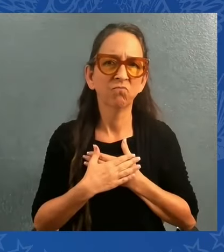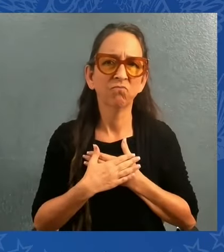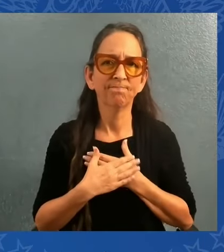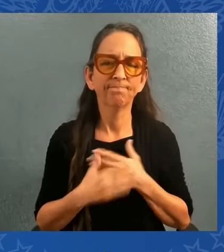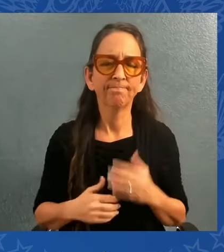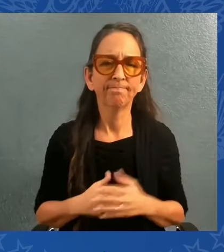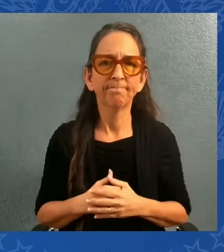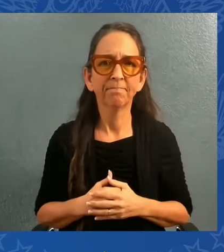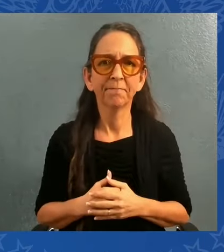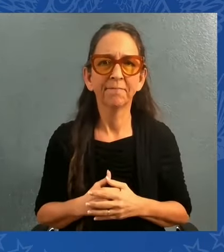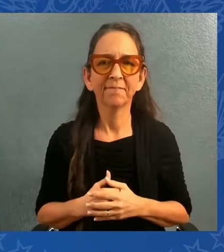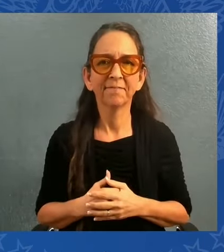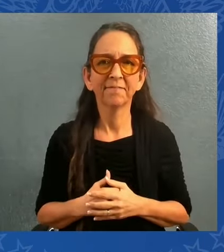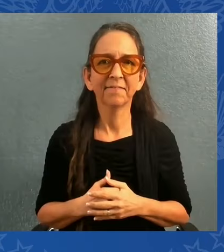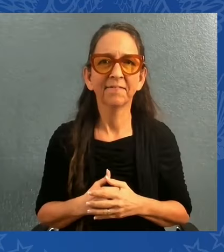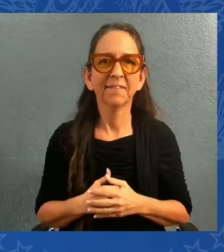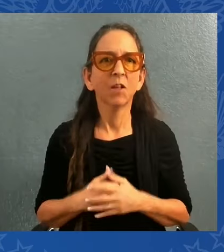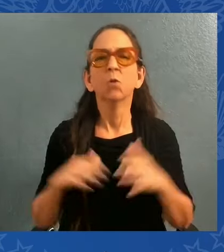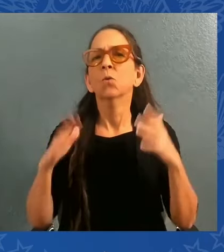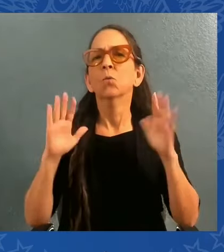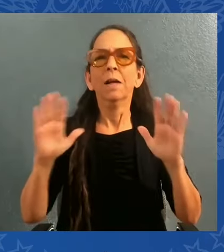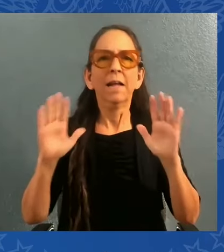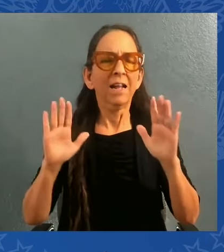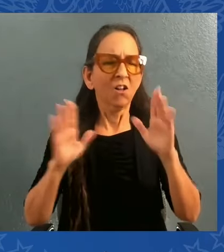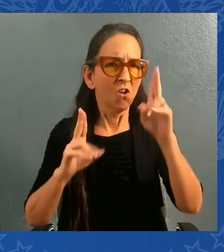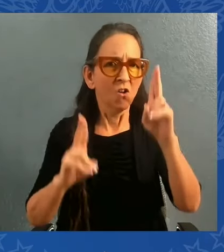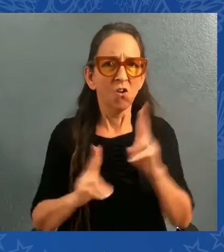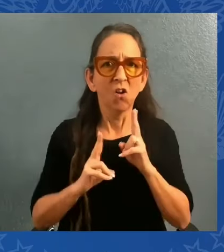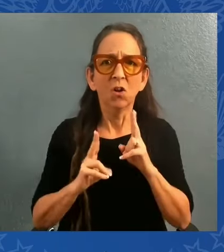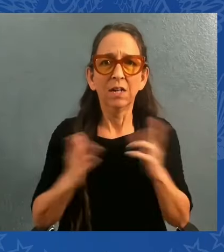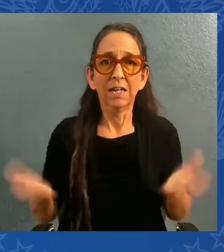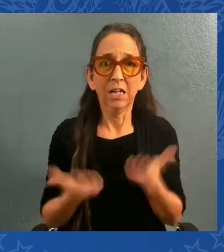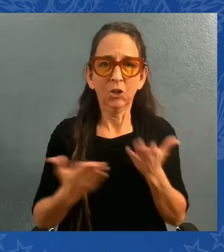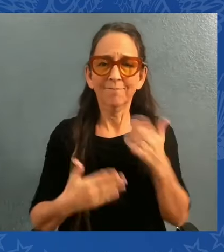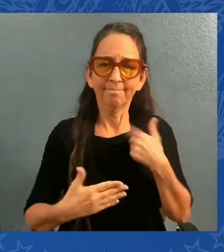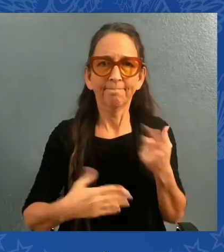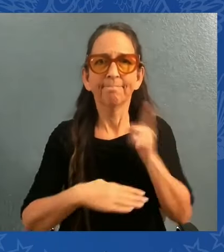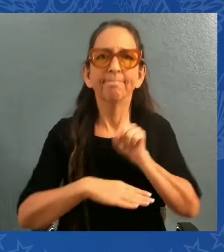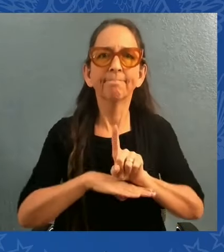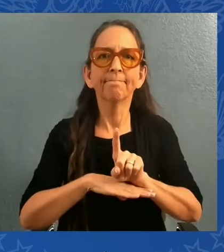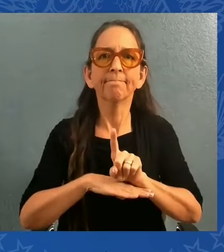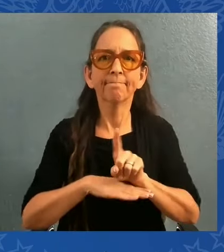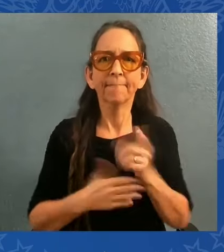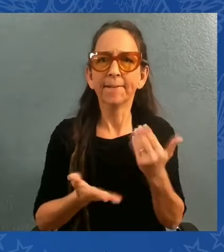It's a great honor to be standing here again. Over 160 years